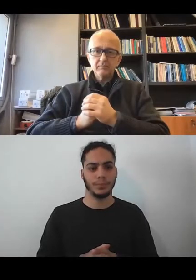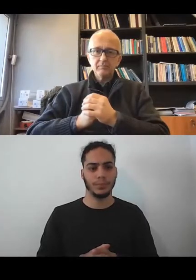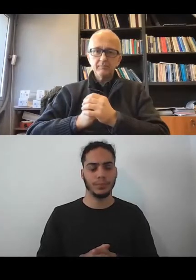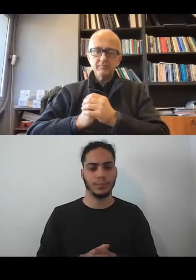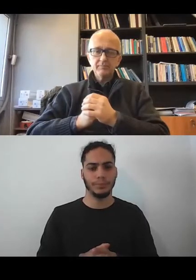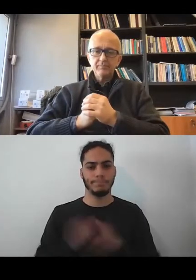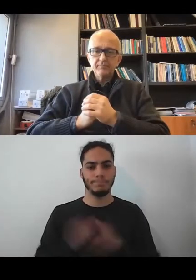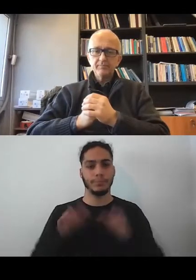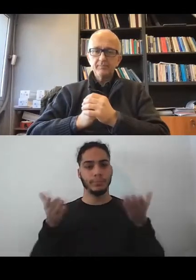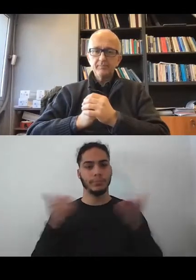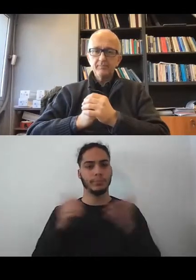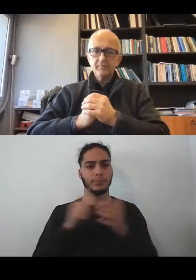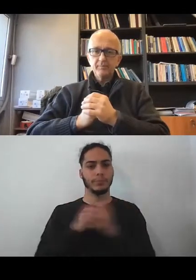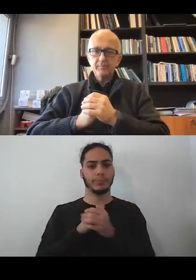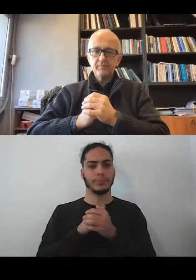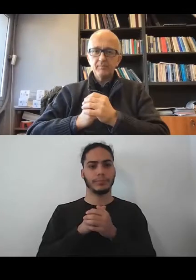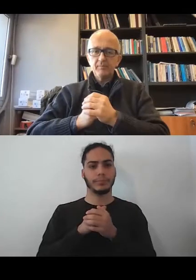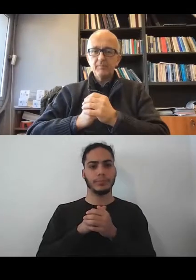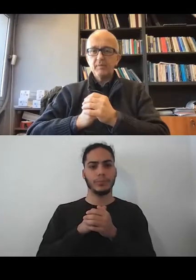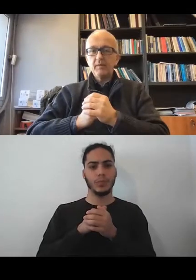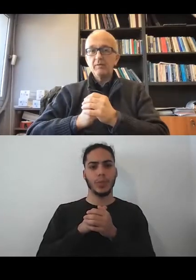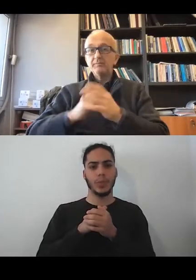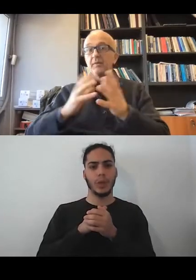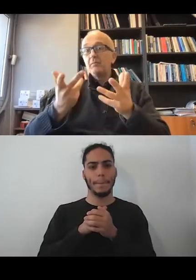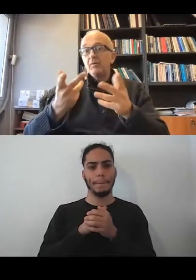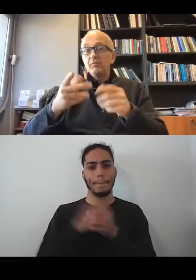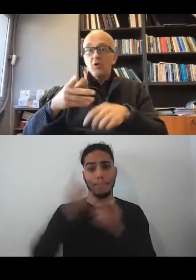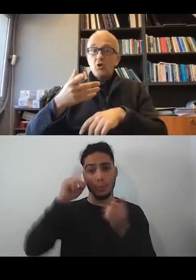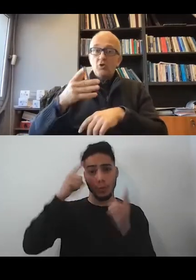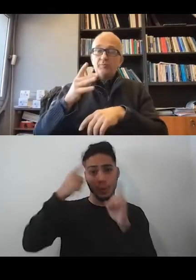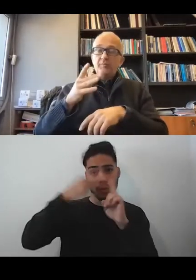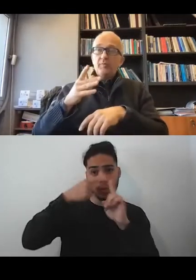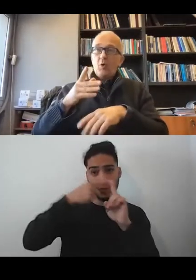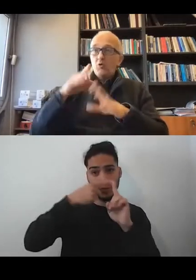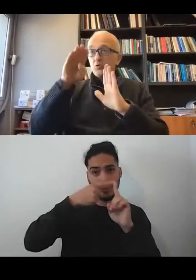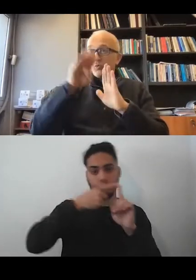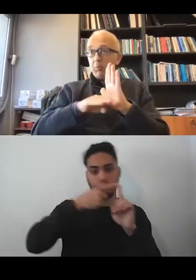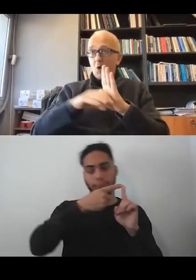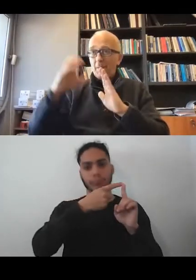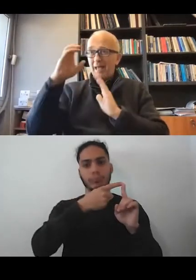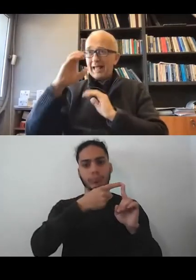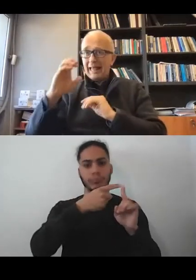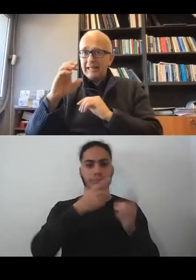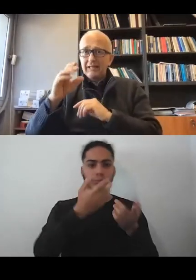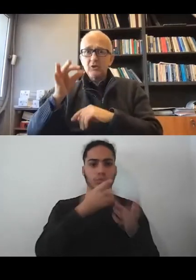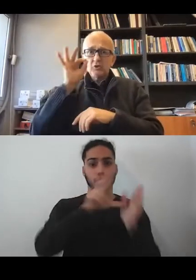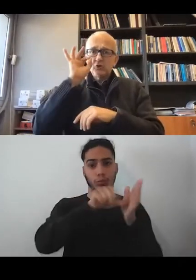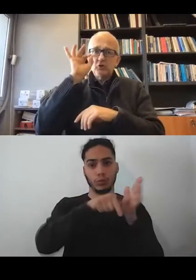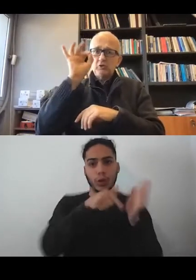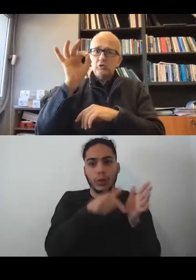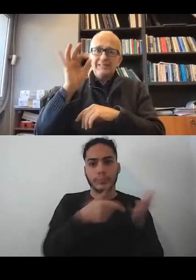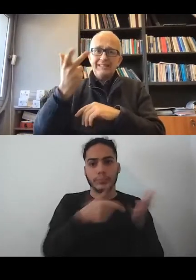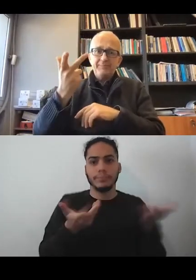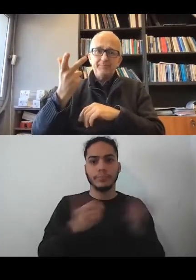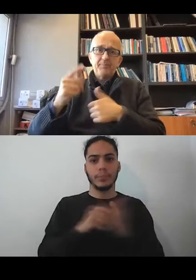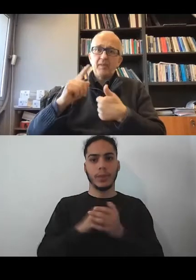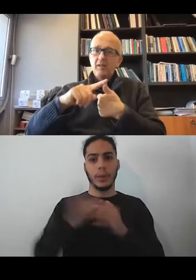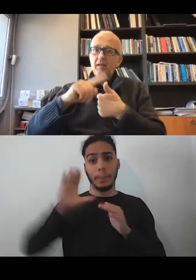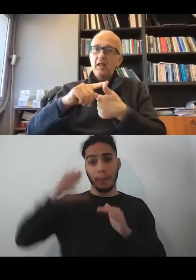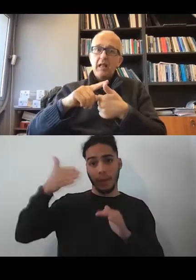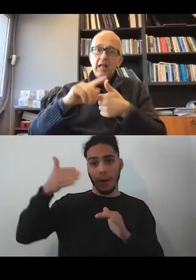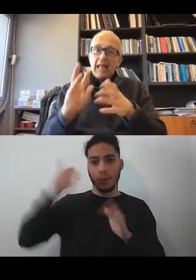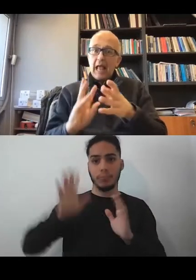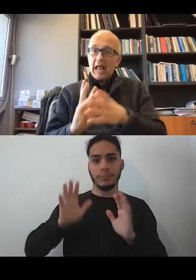So the official objectives of the project are firstly to develop